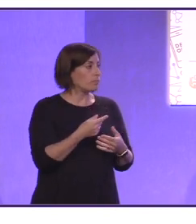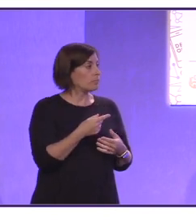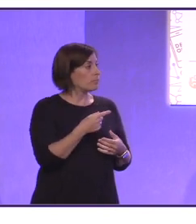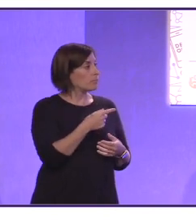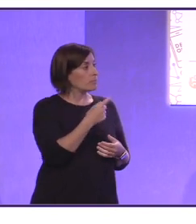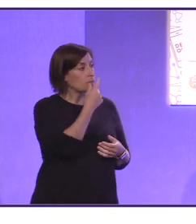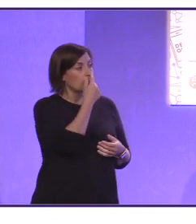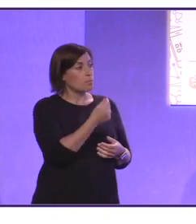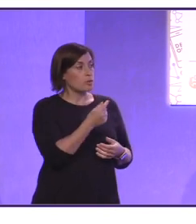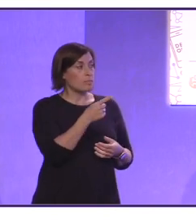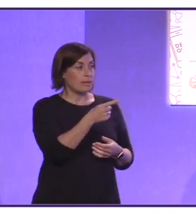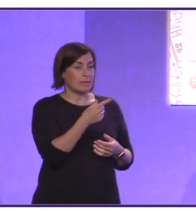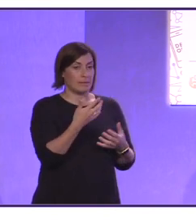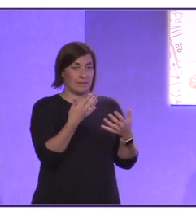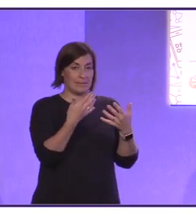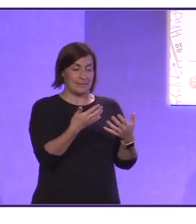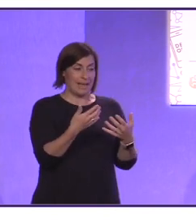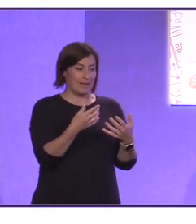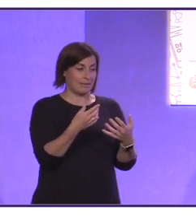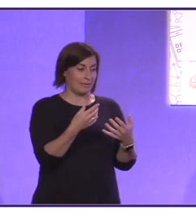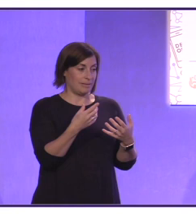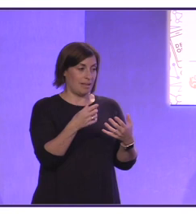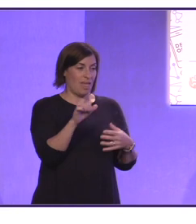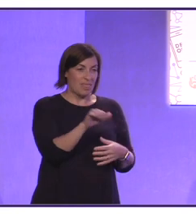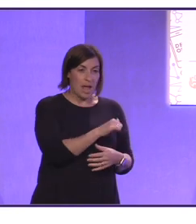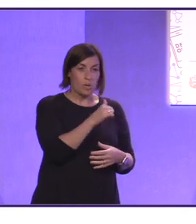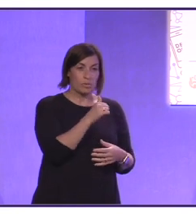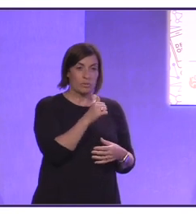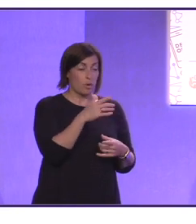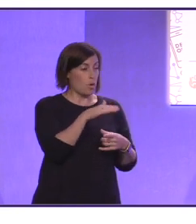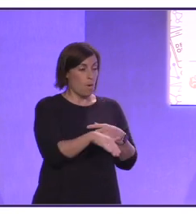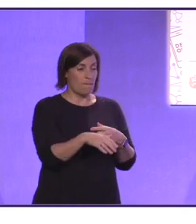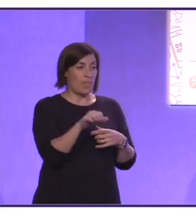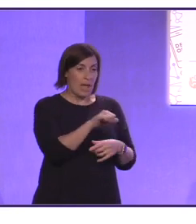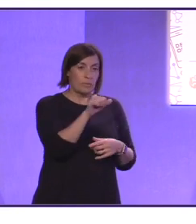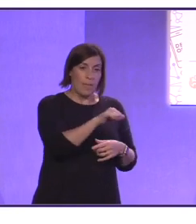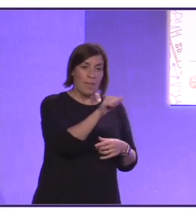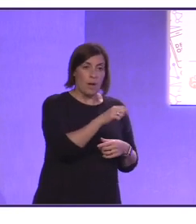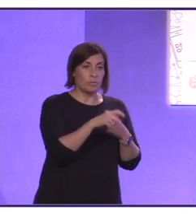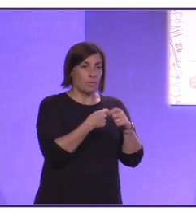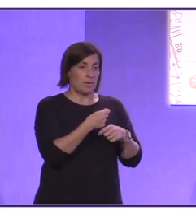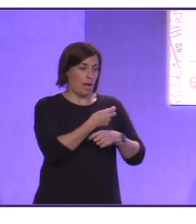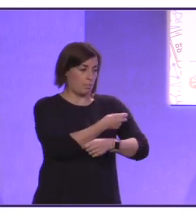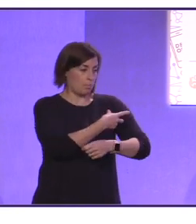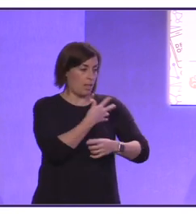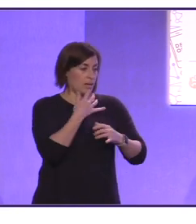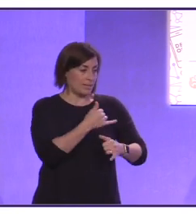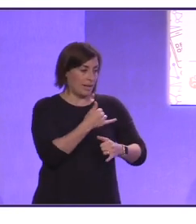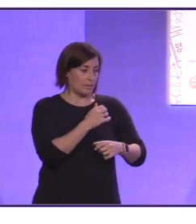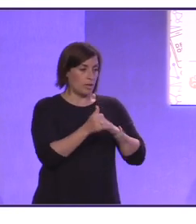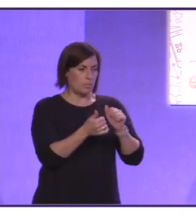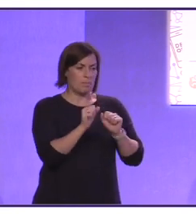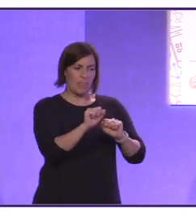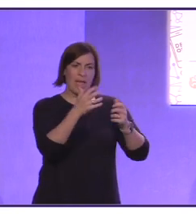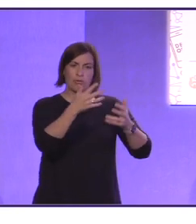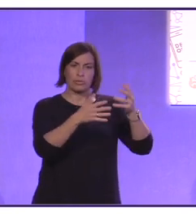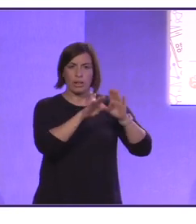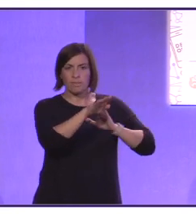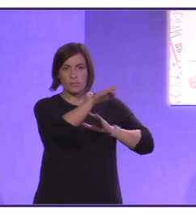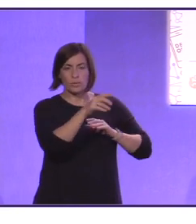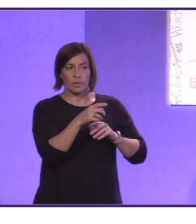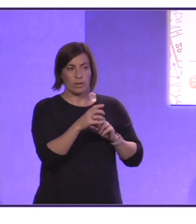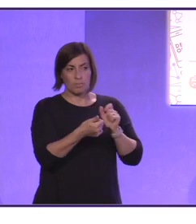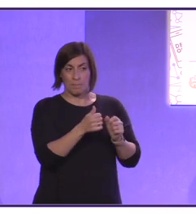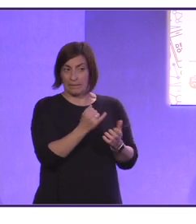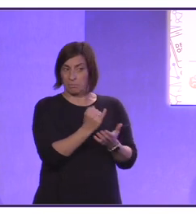hundreds or even thousands of patients waiting for blood tests may have got inaccurate results. I can't wait to find out the result of